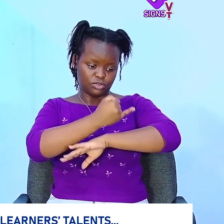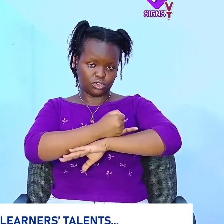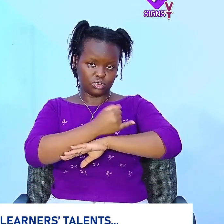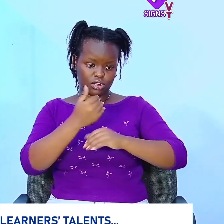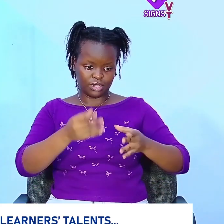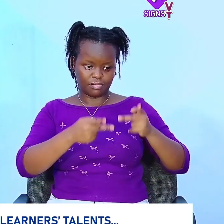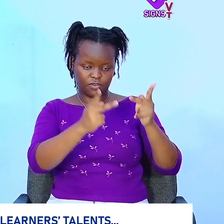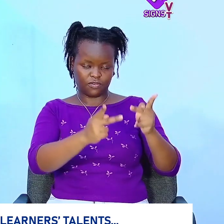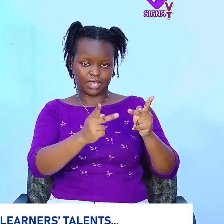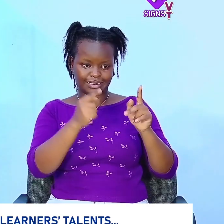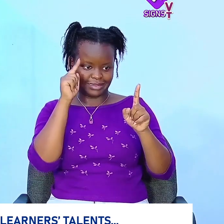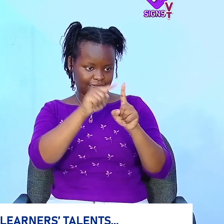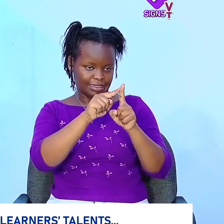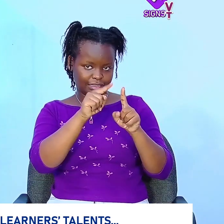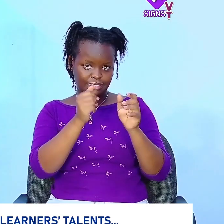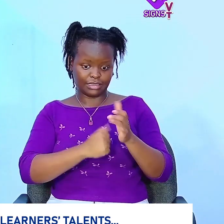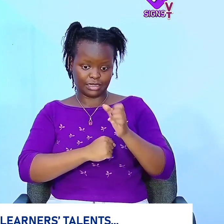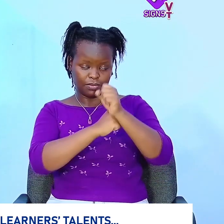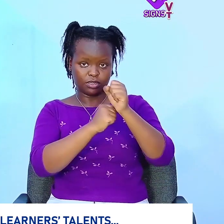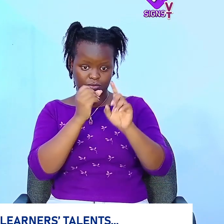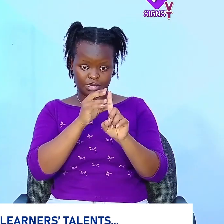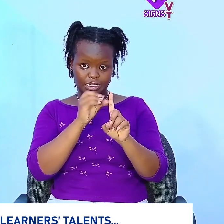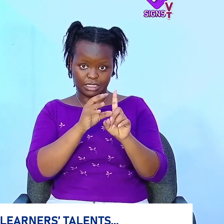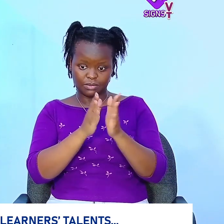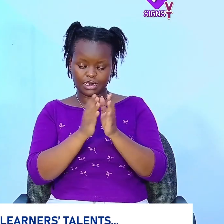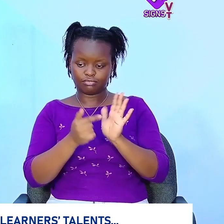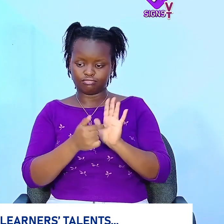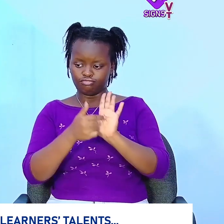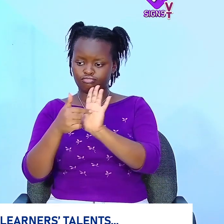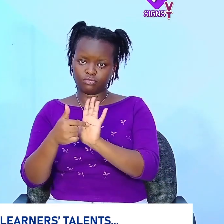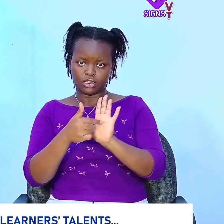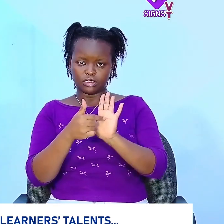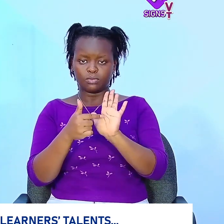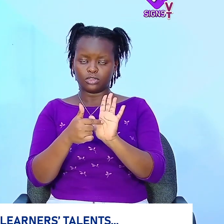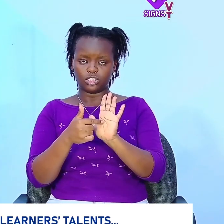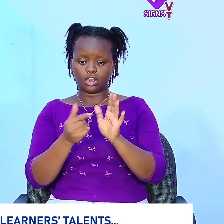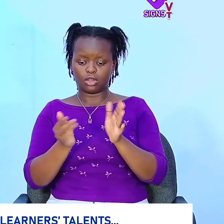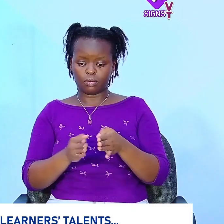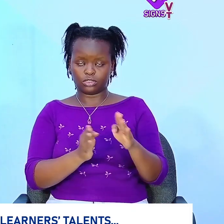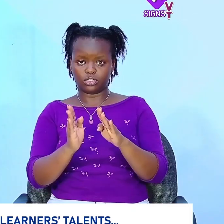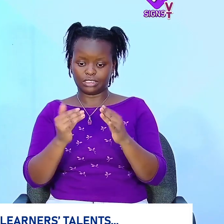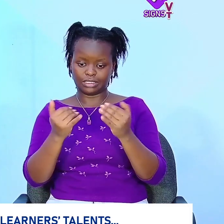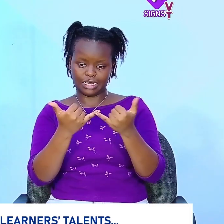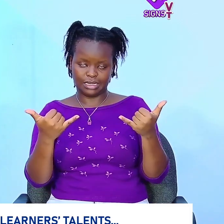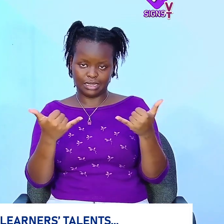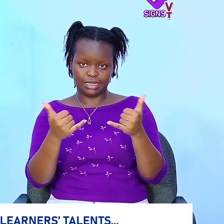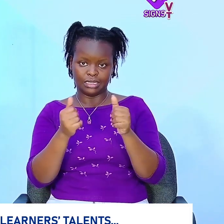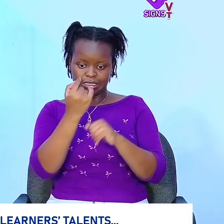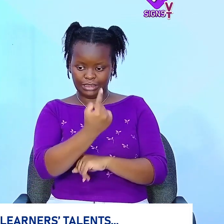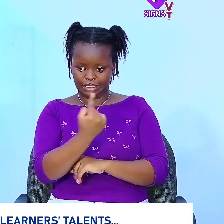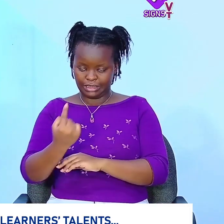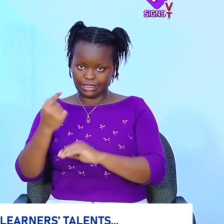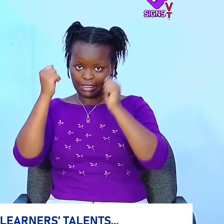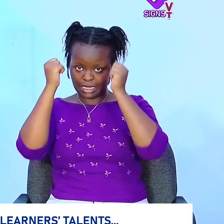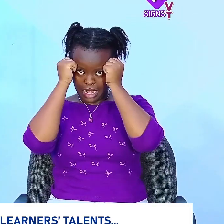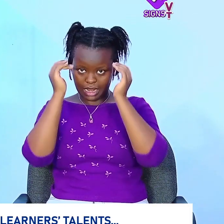targeted support, mentorship, and exposure opportunities aligned to each learner's demonstrated